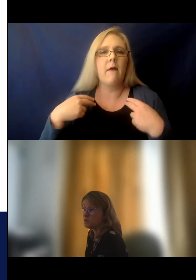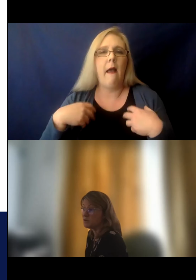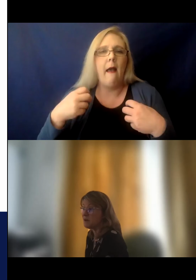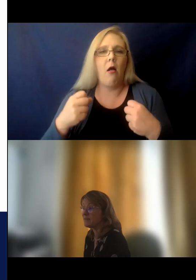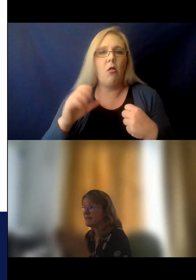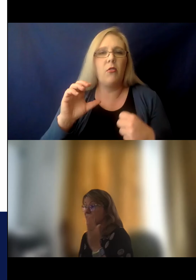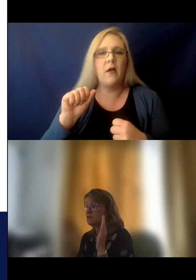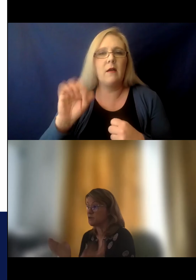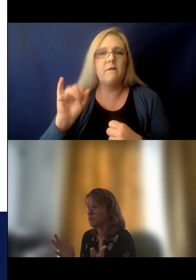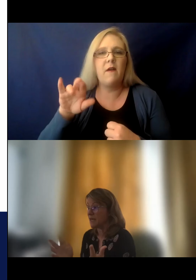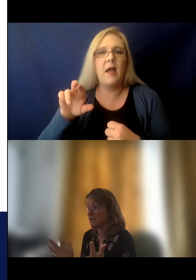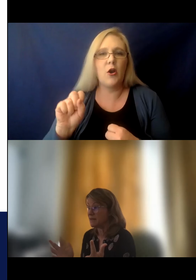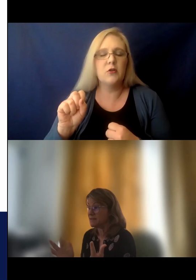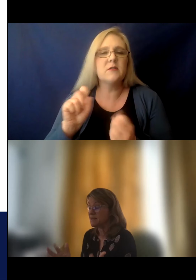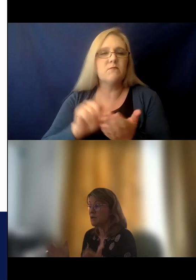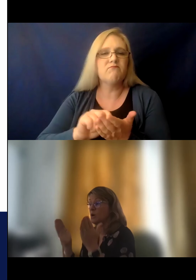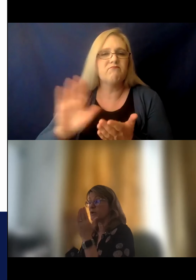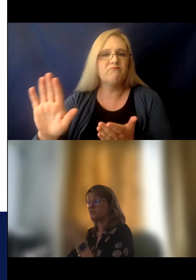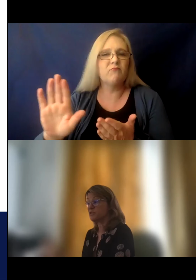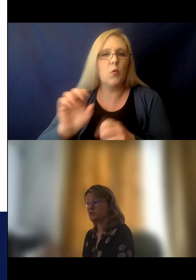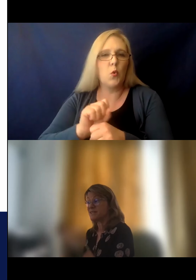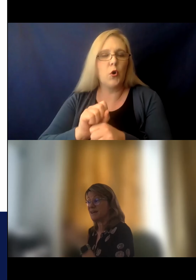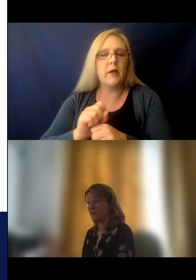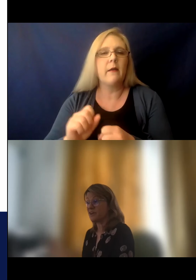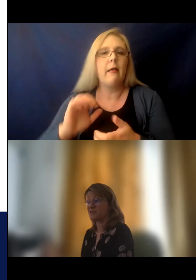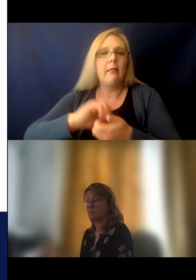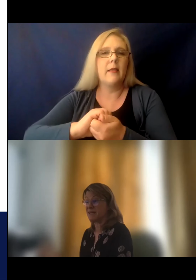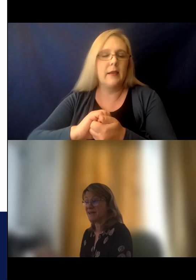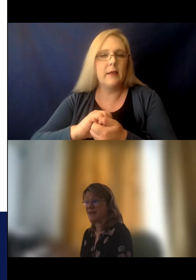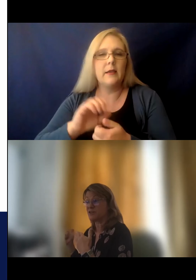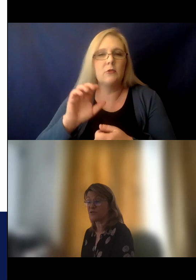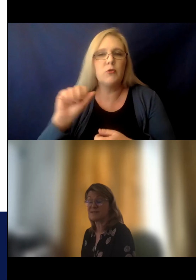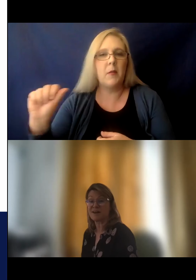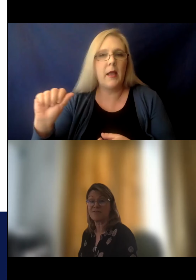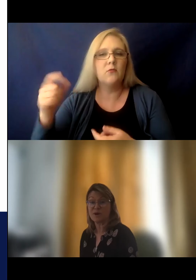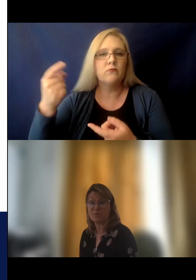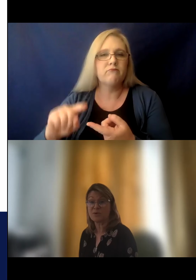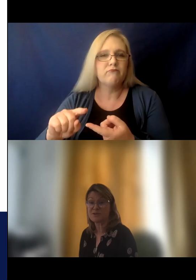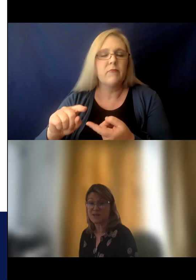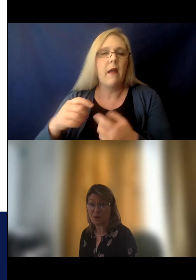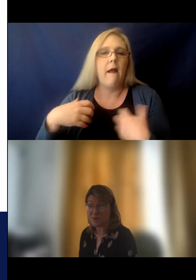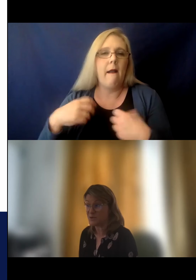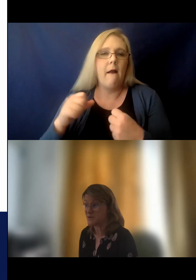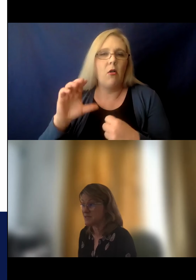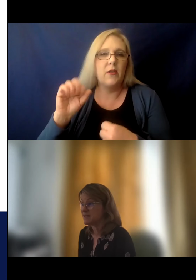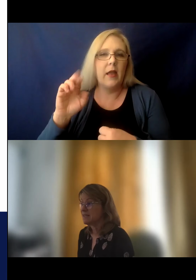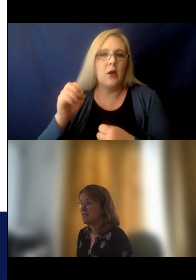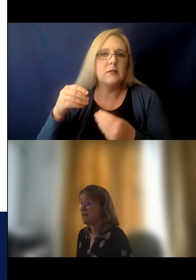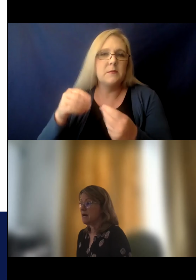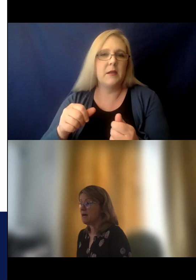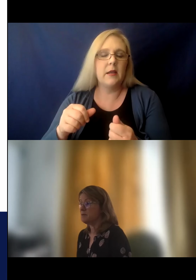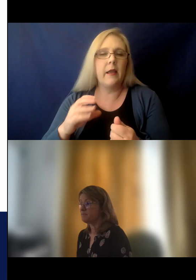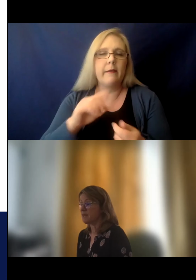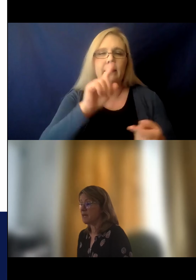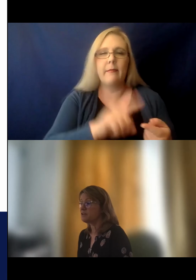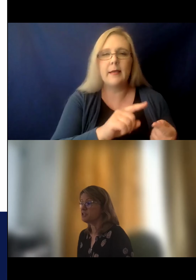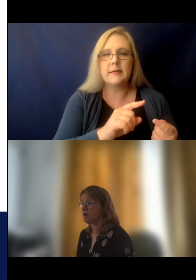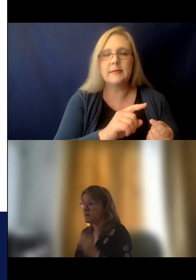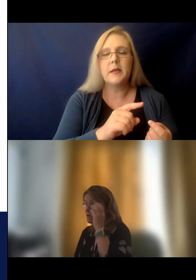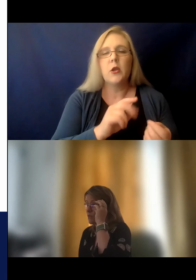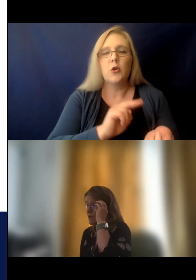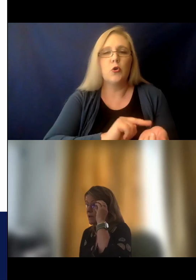Brewster's works on linking AAAs with reduced healthcare spending and decreasing avoidable nursing home use.